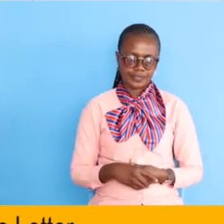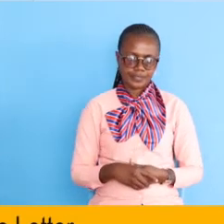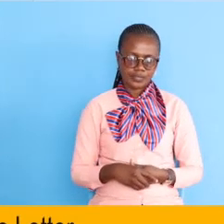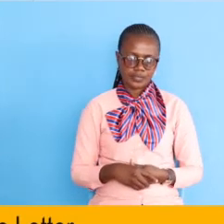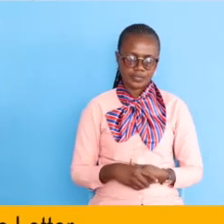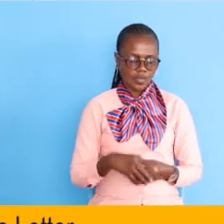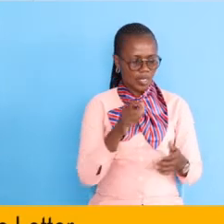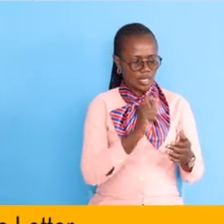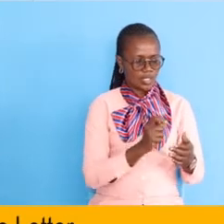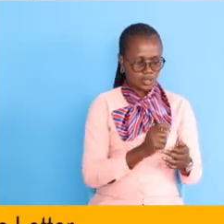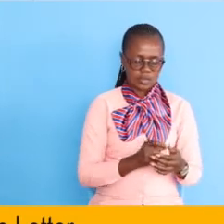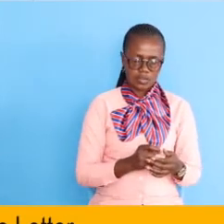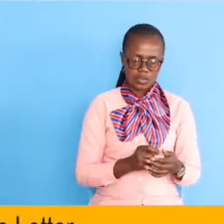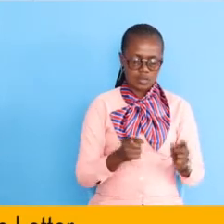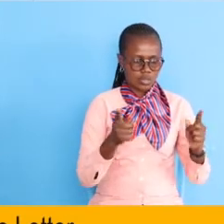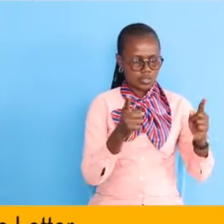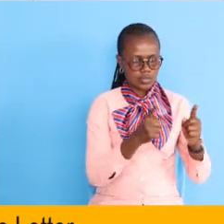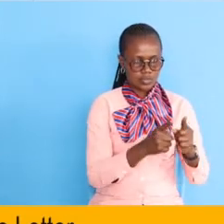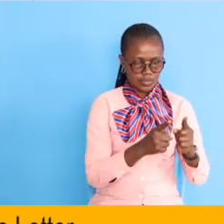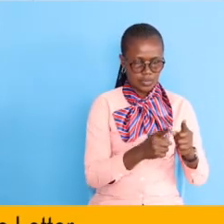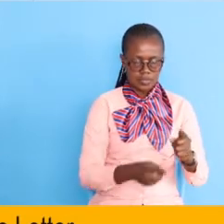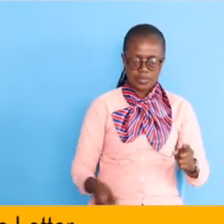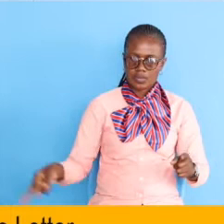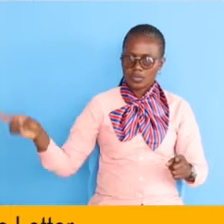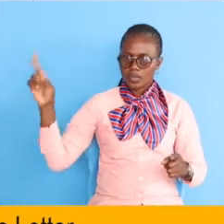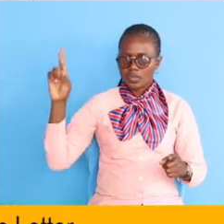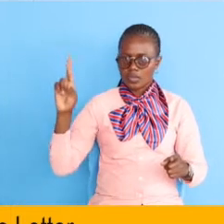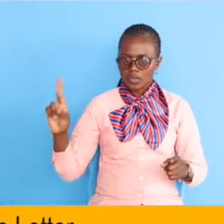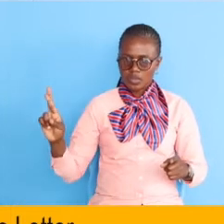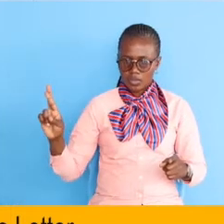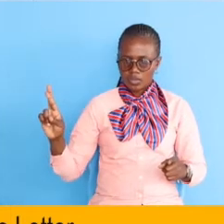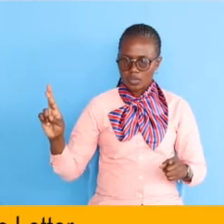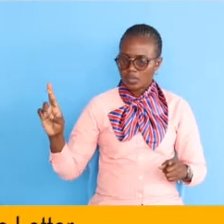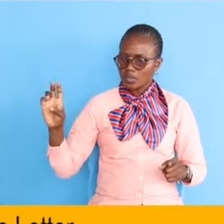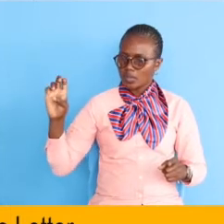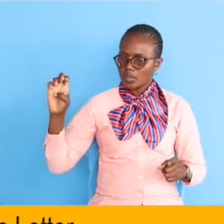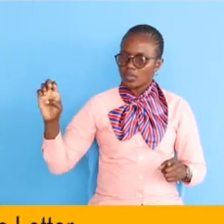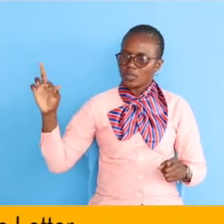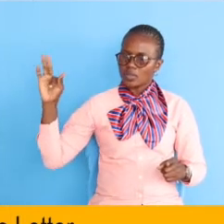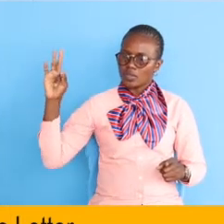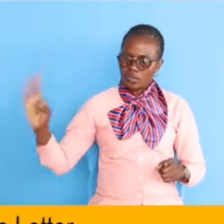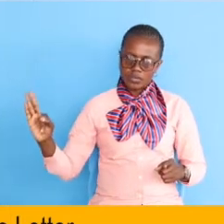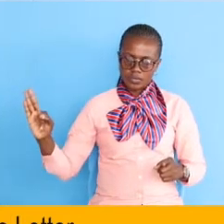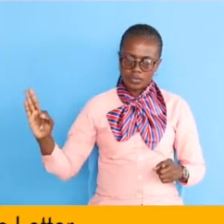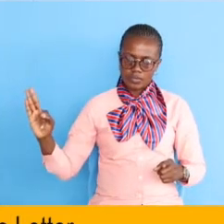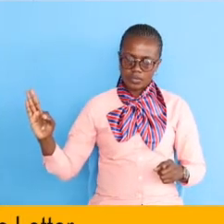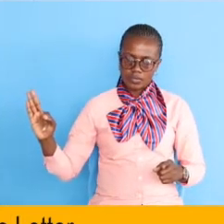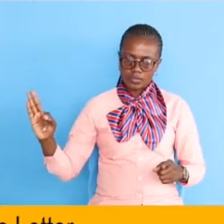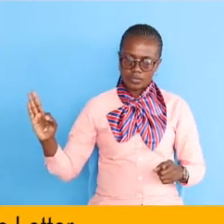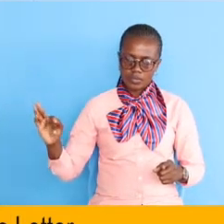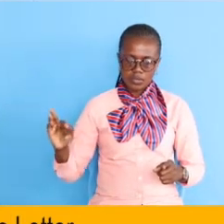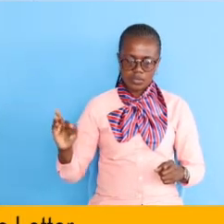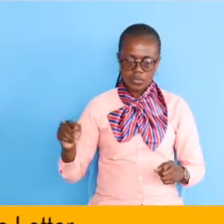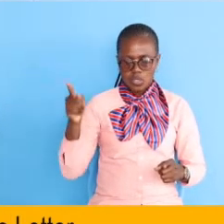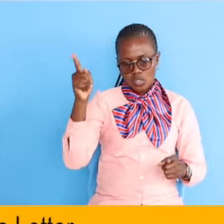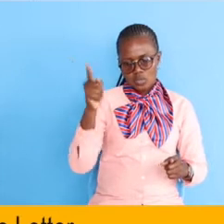so he talked about referencing, and then he mentioned like BK.